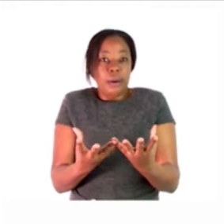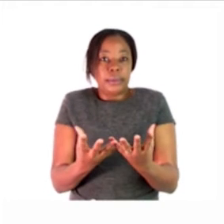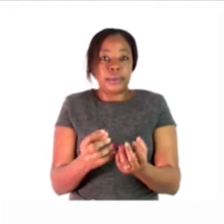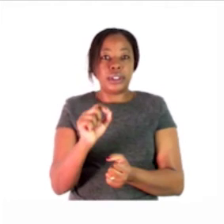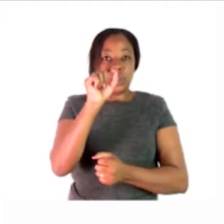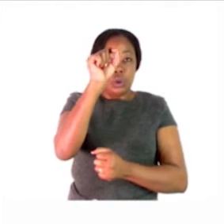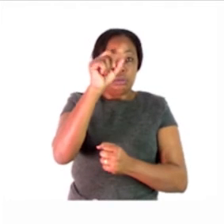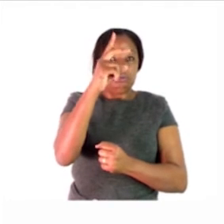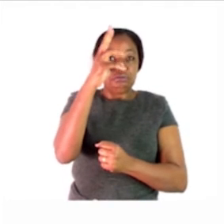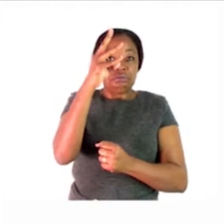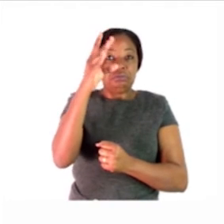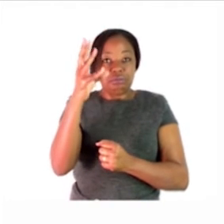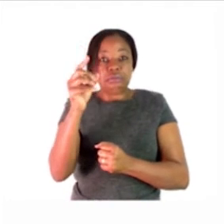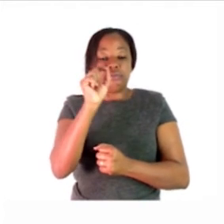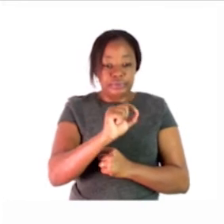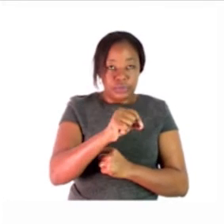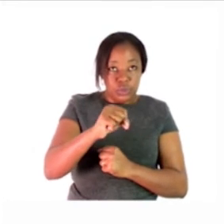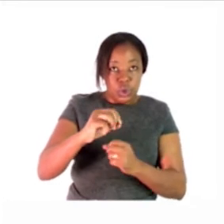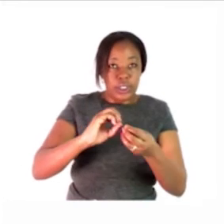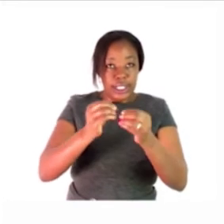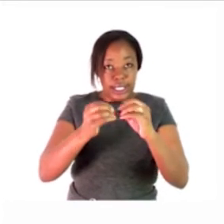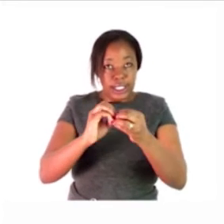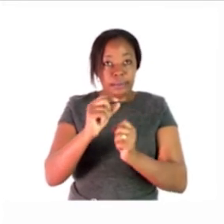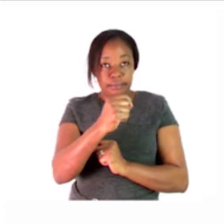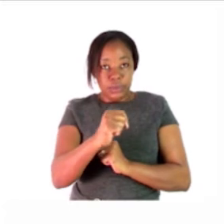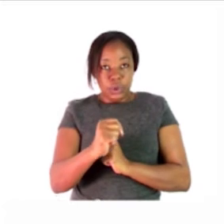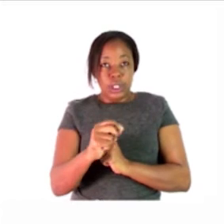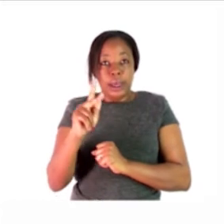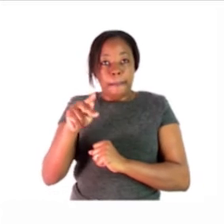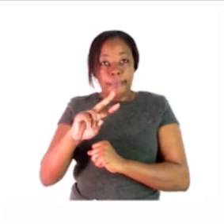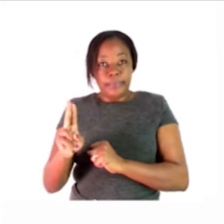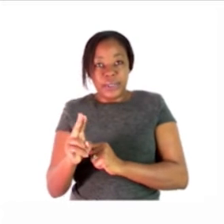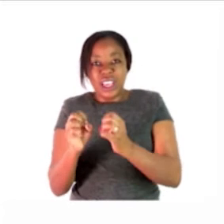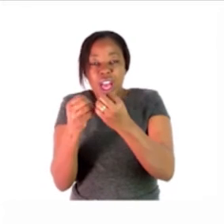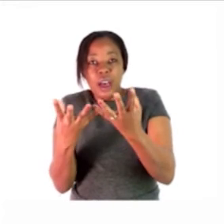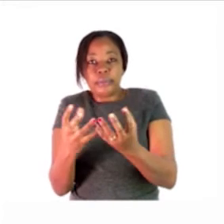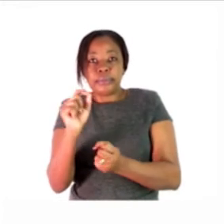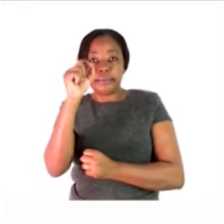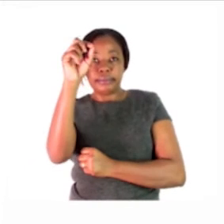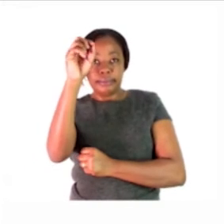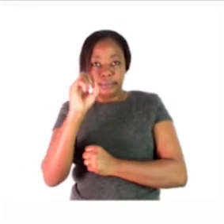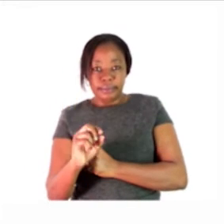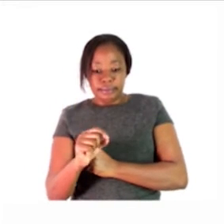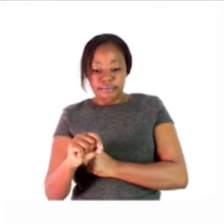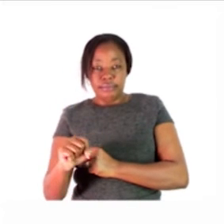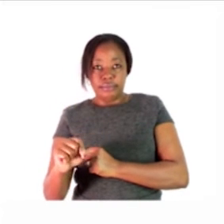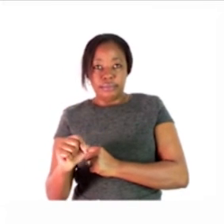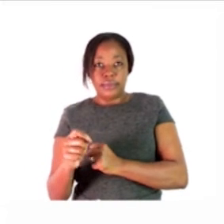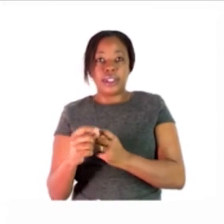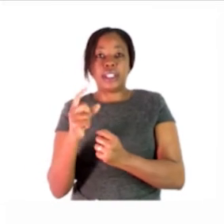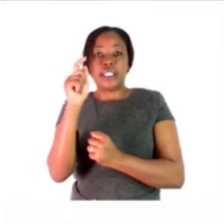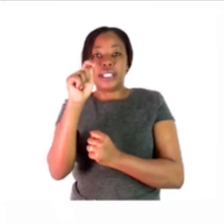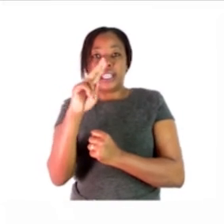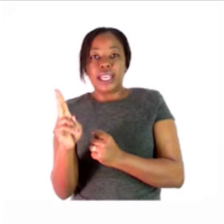how many sh sounds did you find? You write the answer, just the number under the sh in that box. The